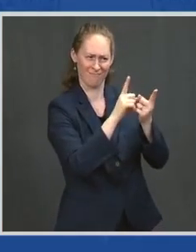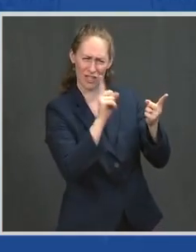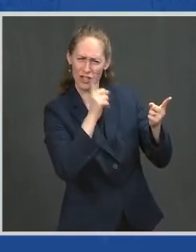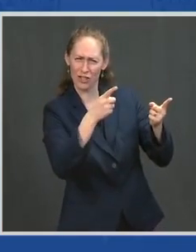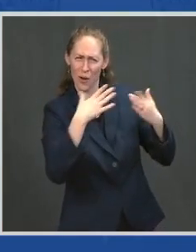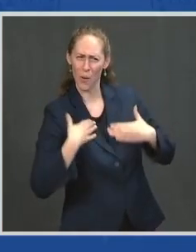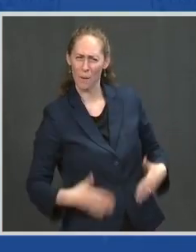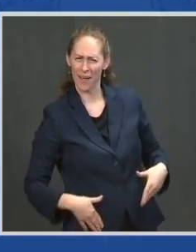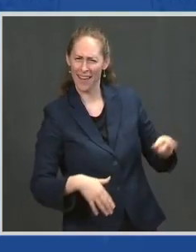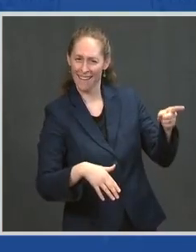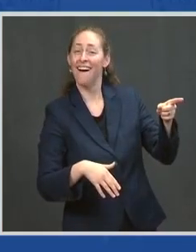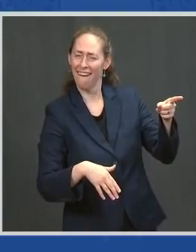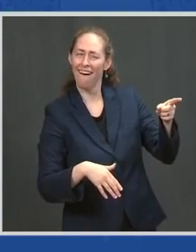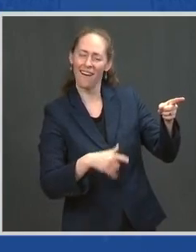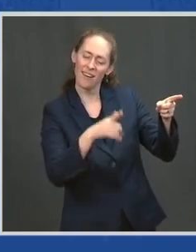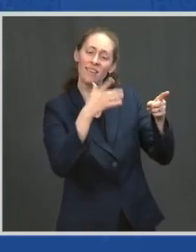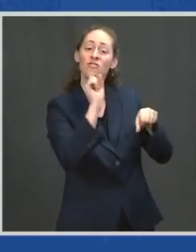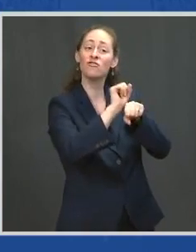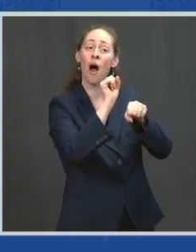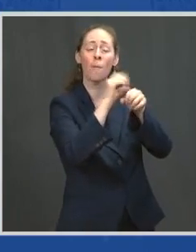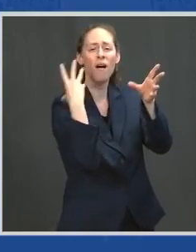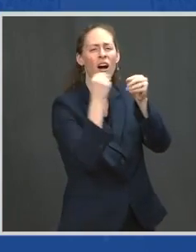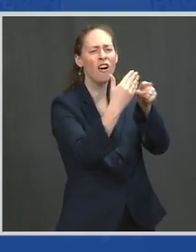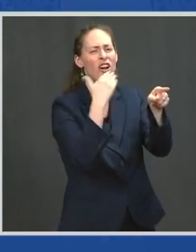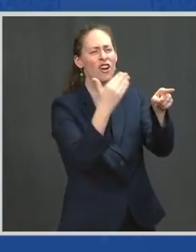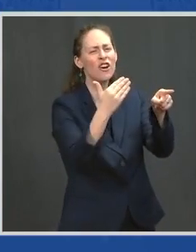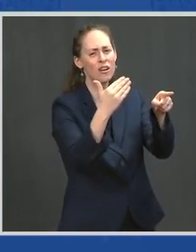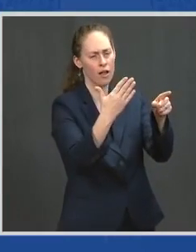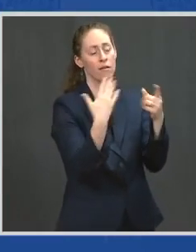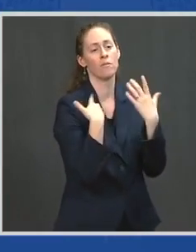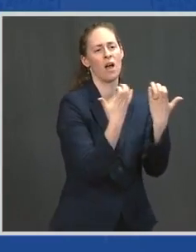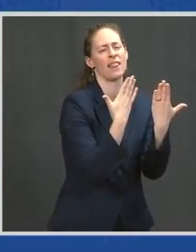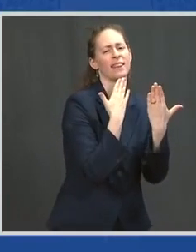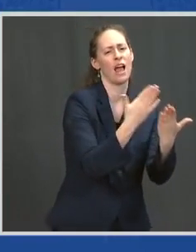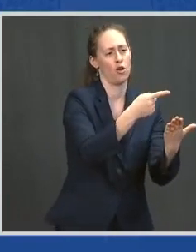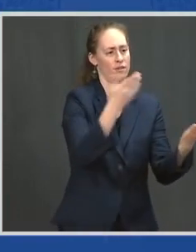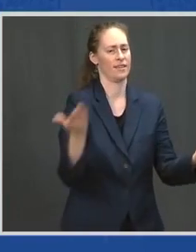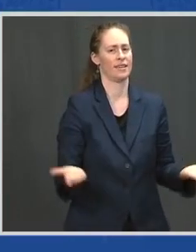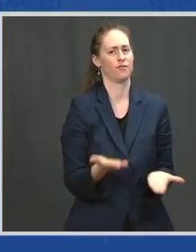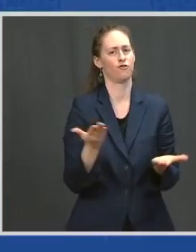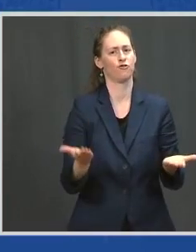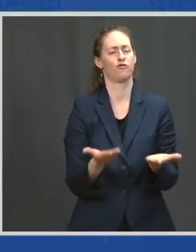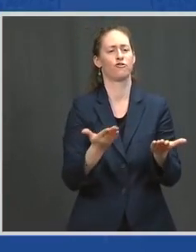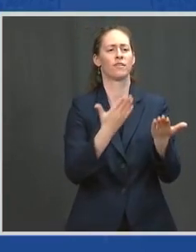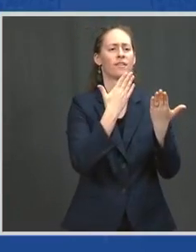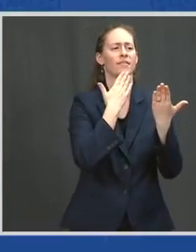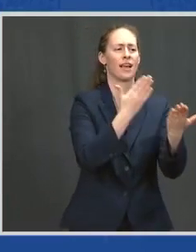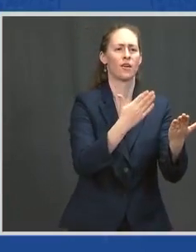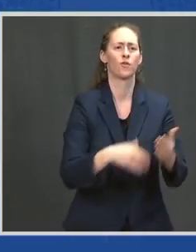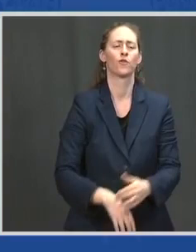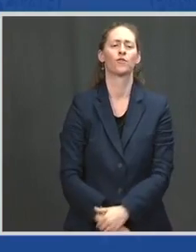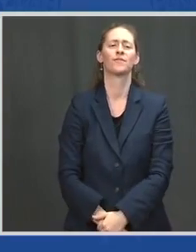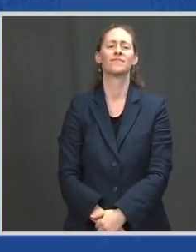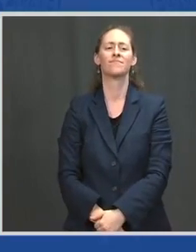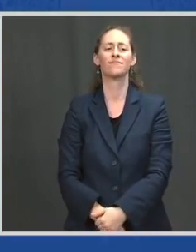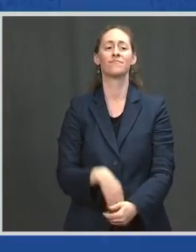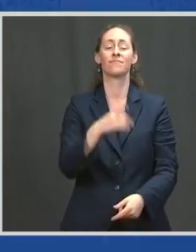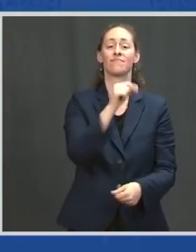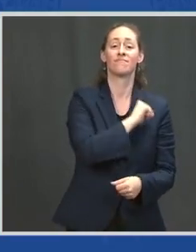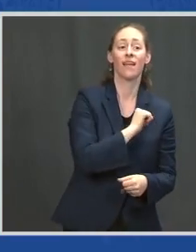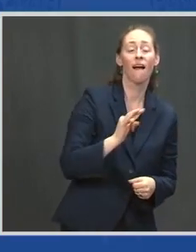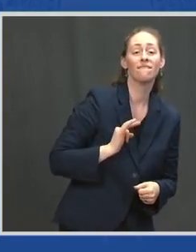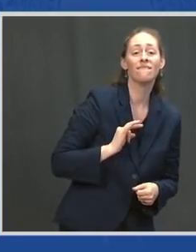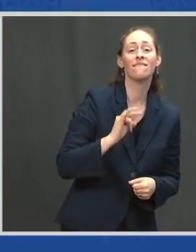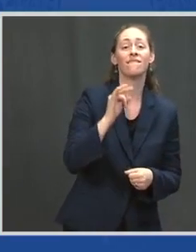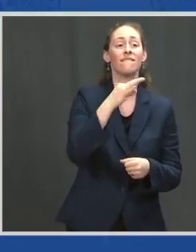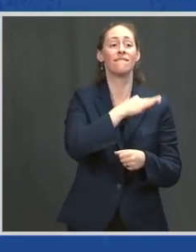job, and thank you for being here. And to all the faculty and the management and the folks here